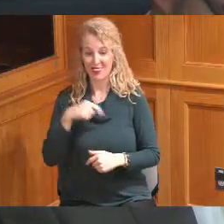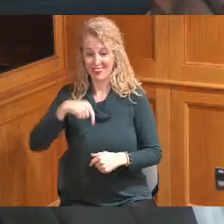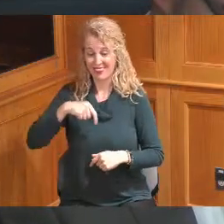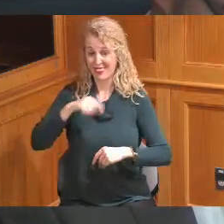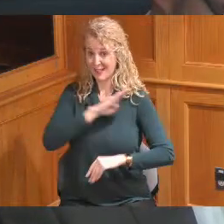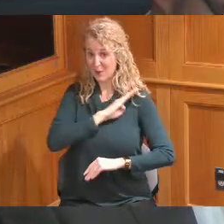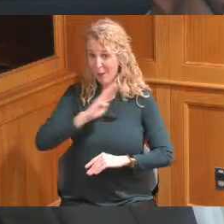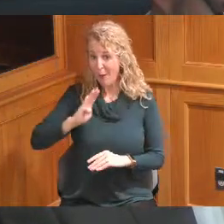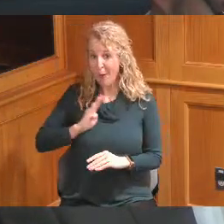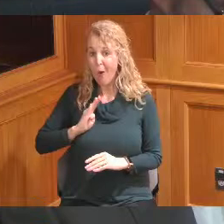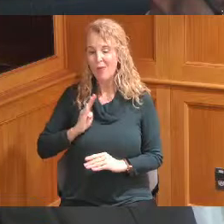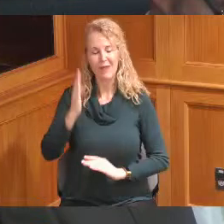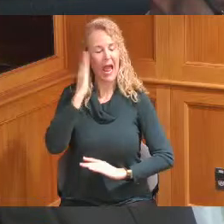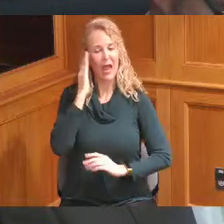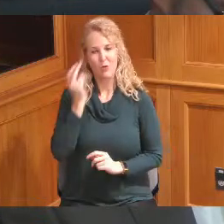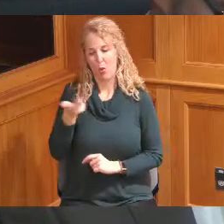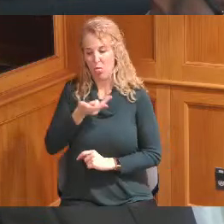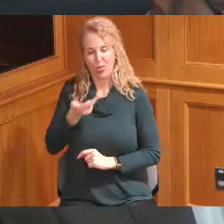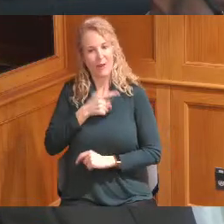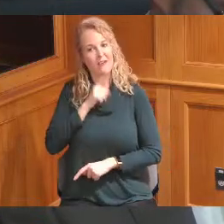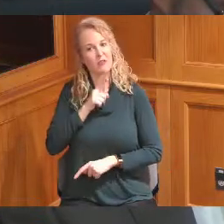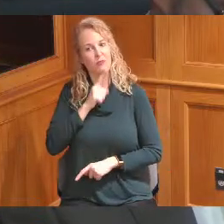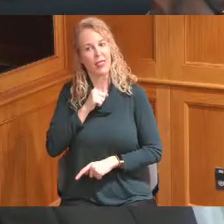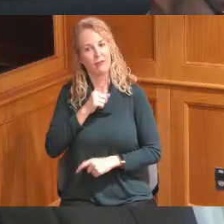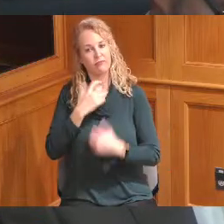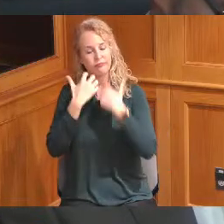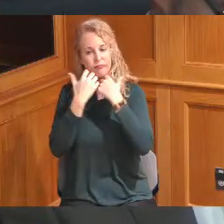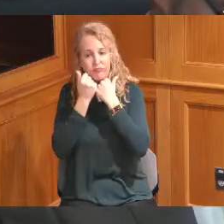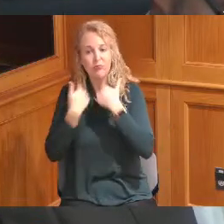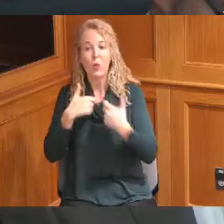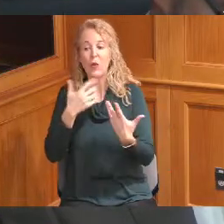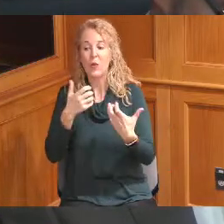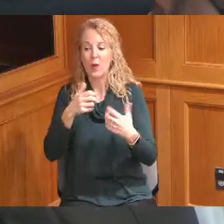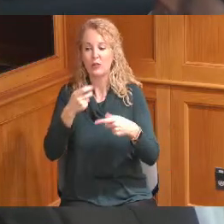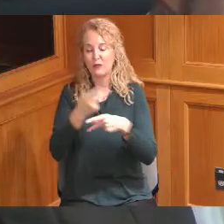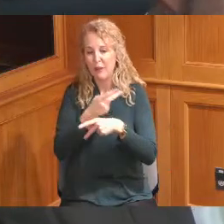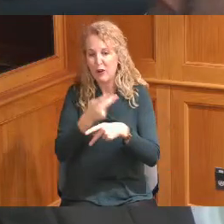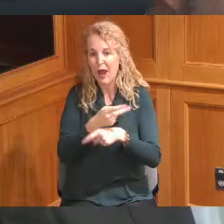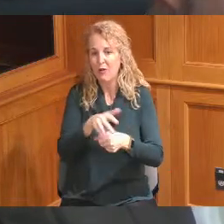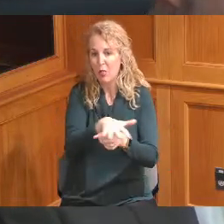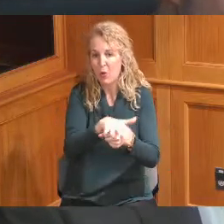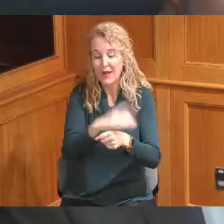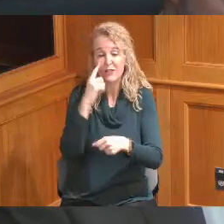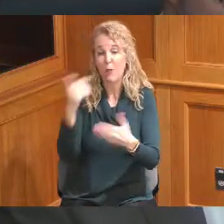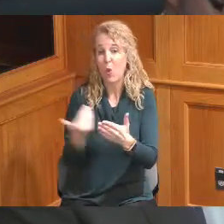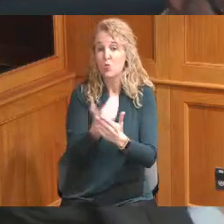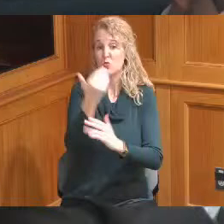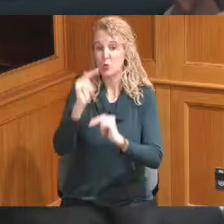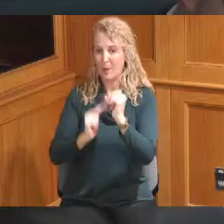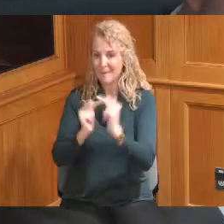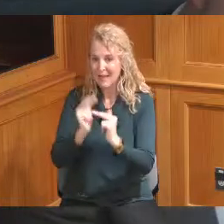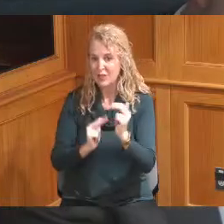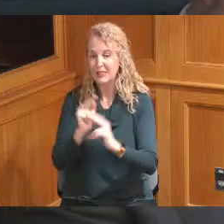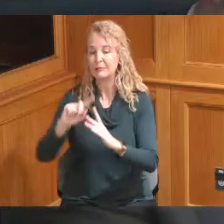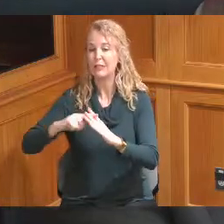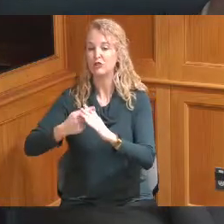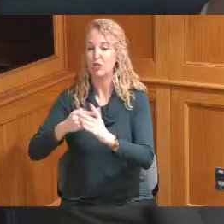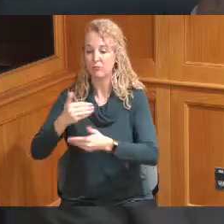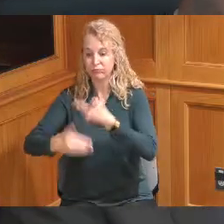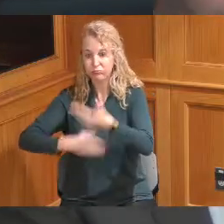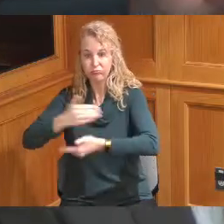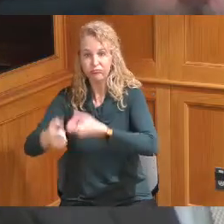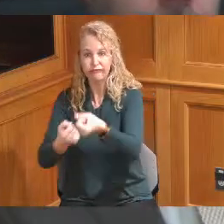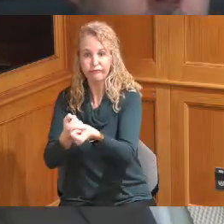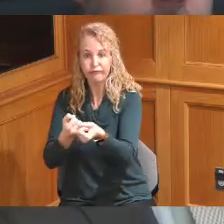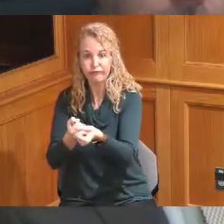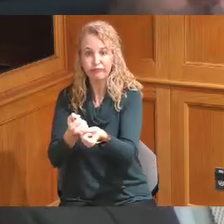know this is an interest of all three of us, to locate a location for a new facility and start moving in that direction.